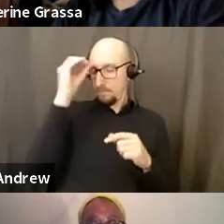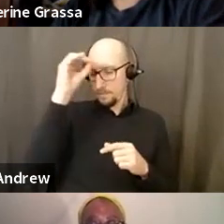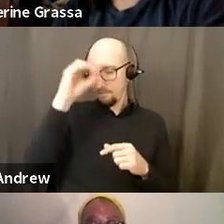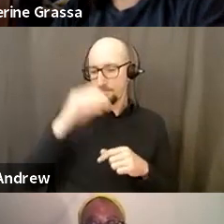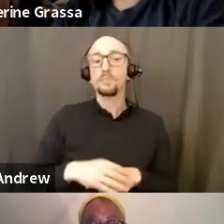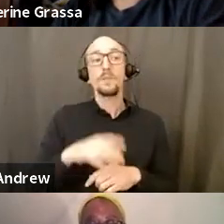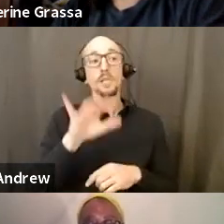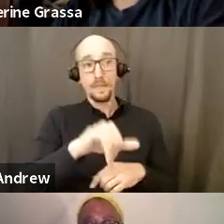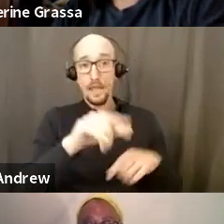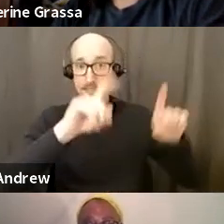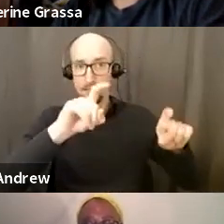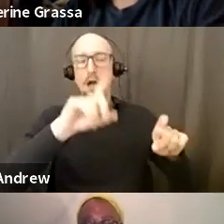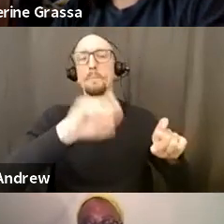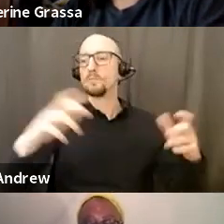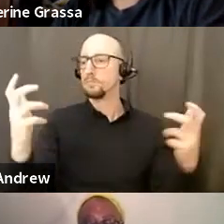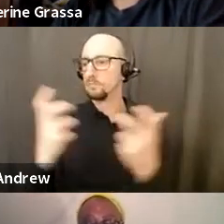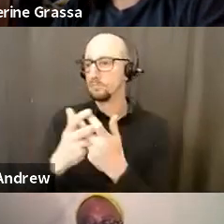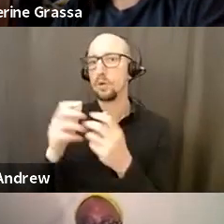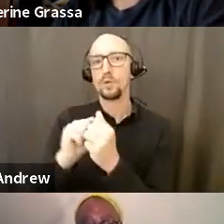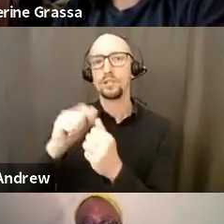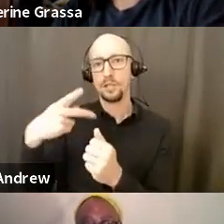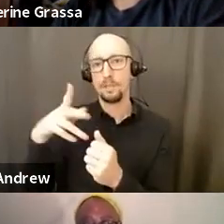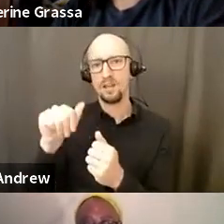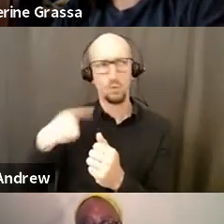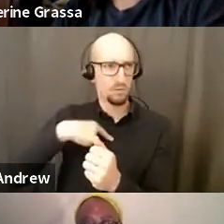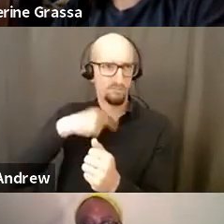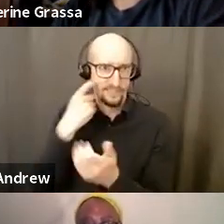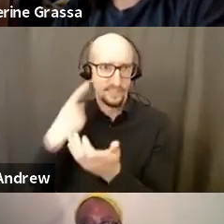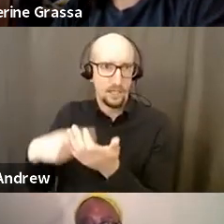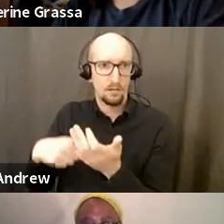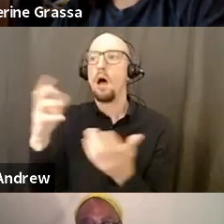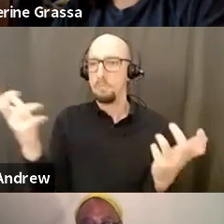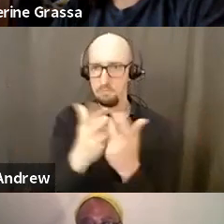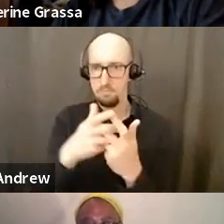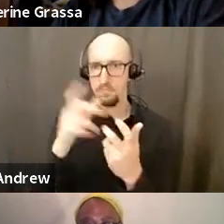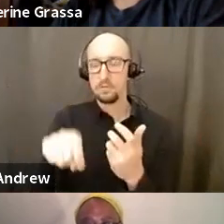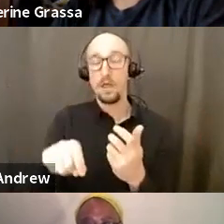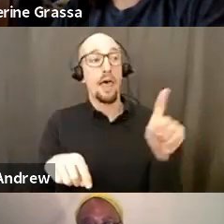in conjunction with the GPA as we discussed it. And that assessment